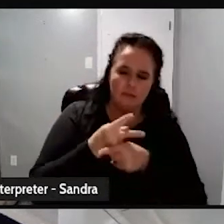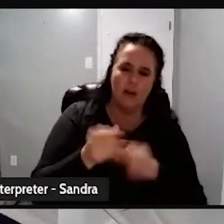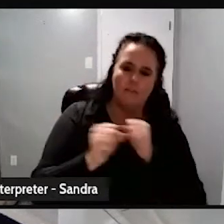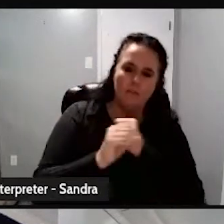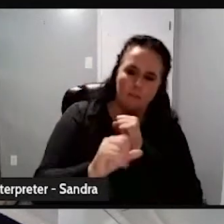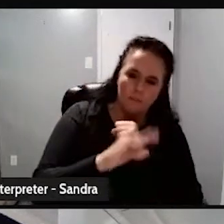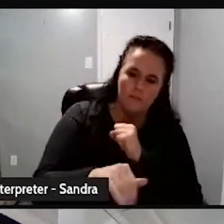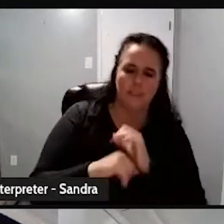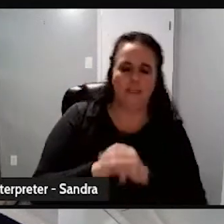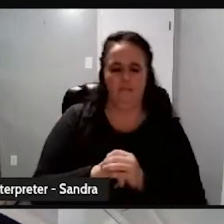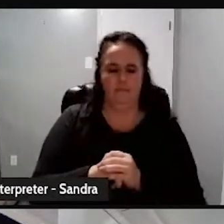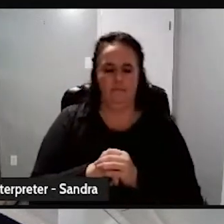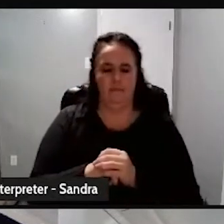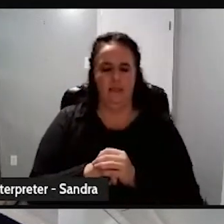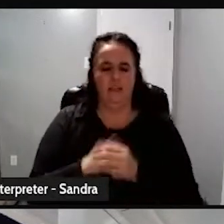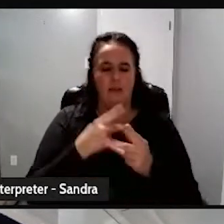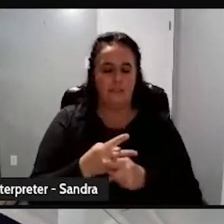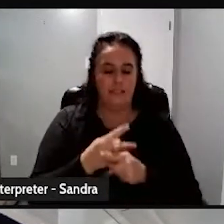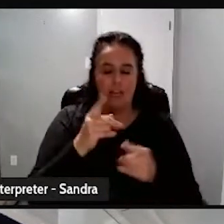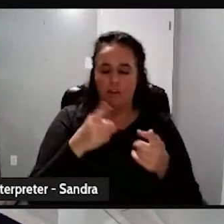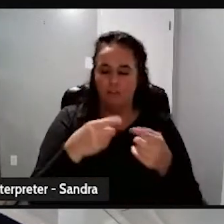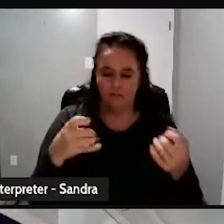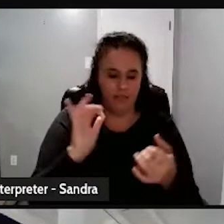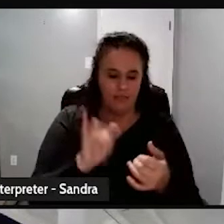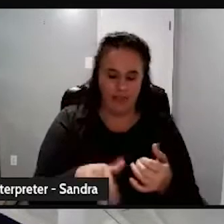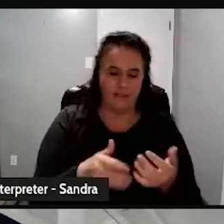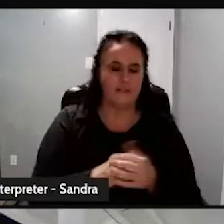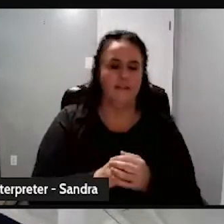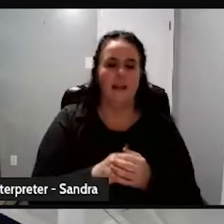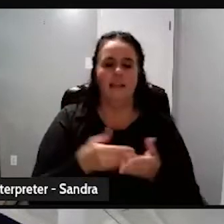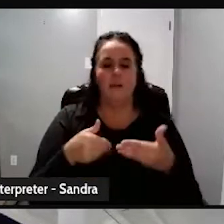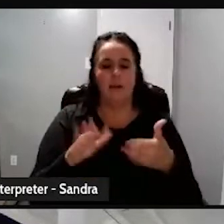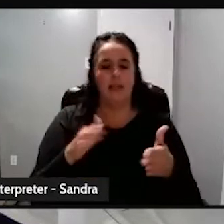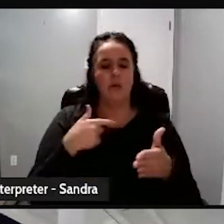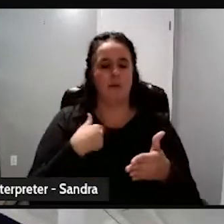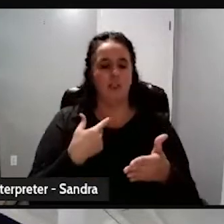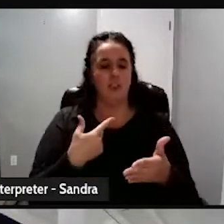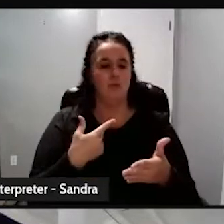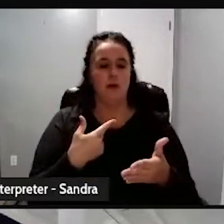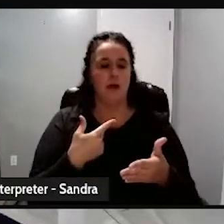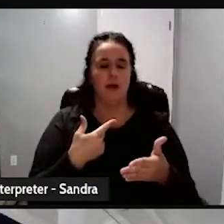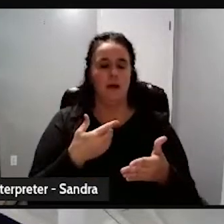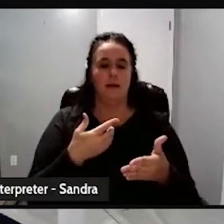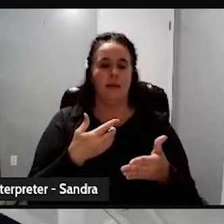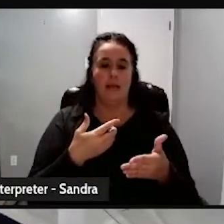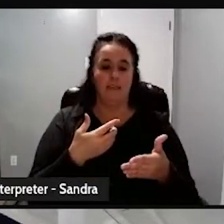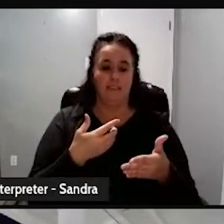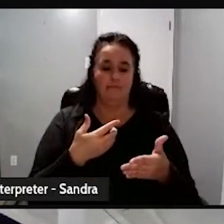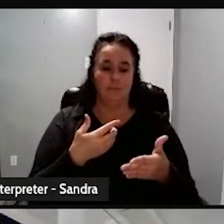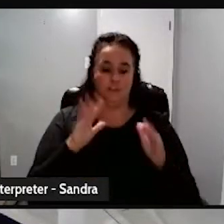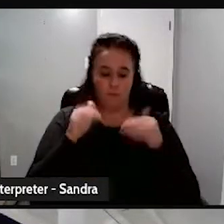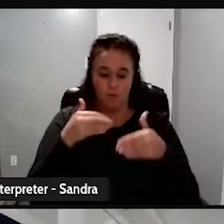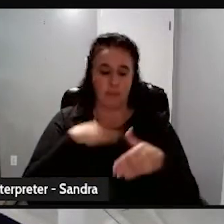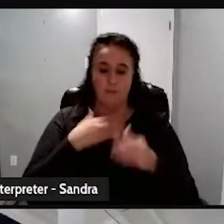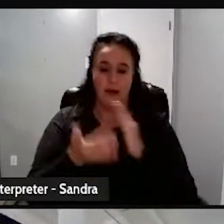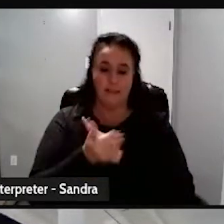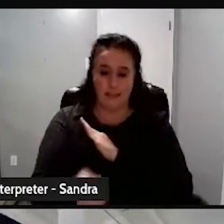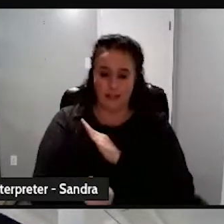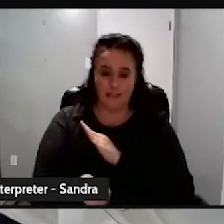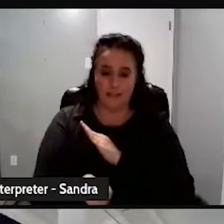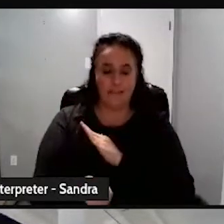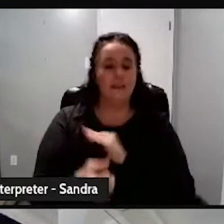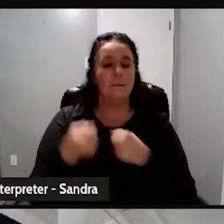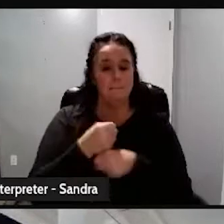care of that sort of stuff, and they could let me do the thing that I'm really good at, which is making art.